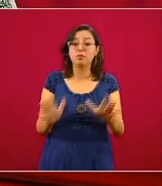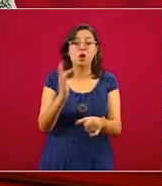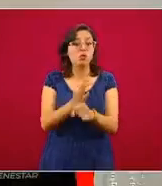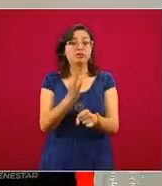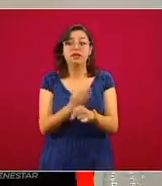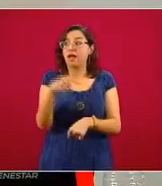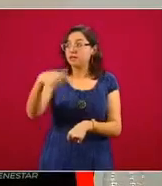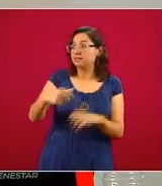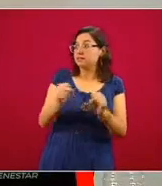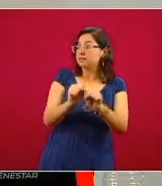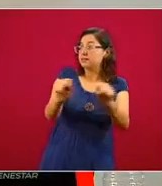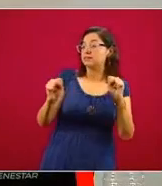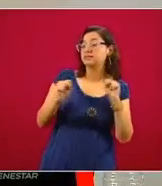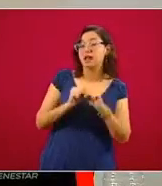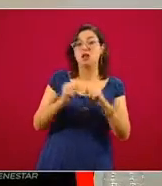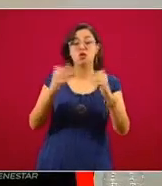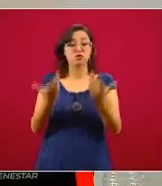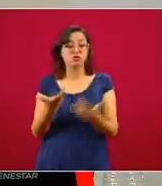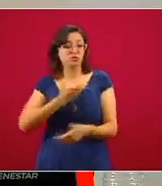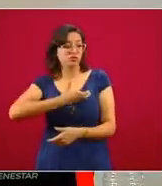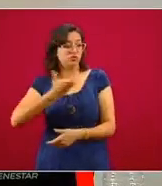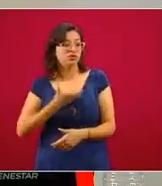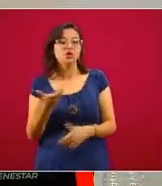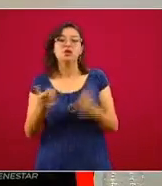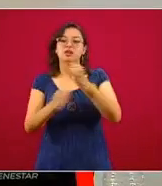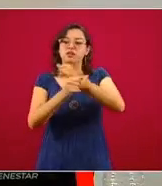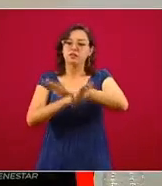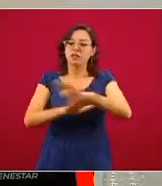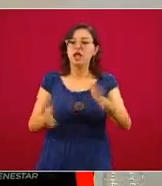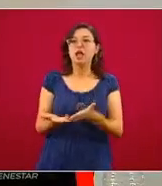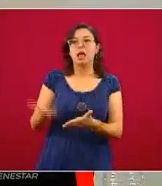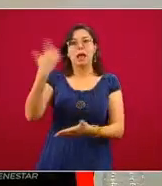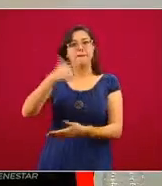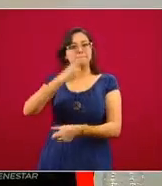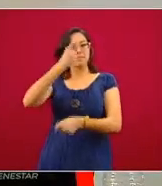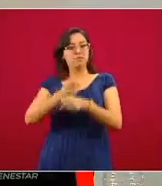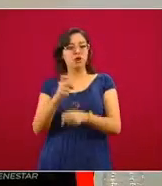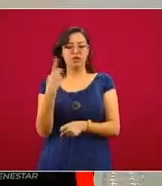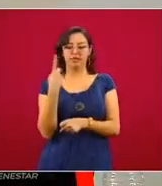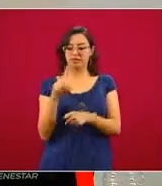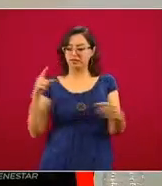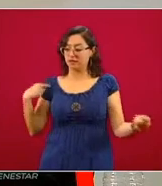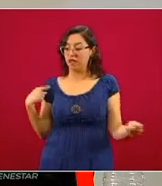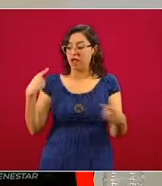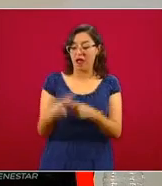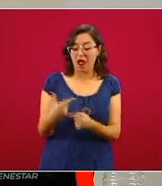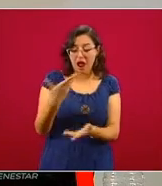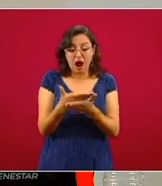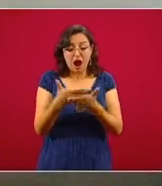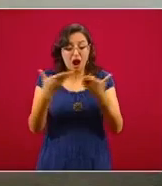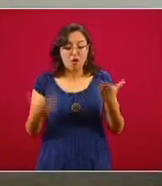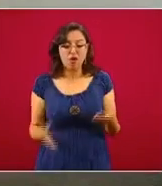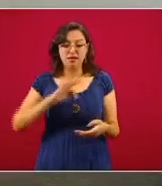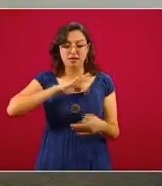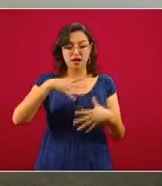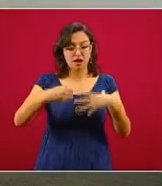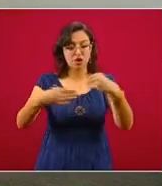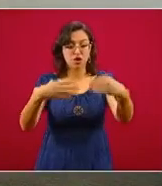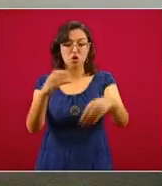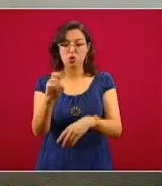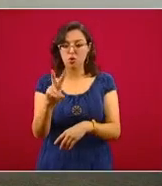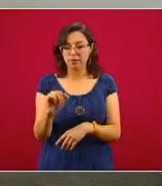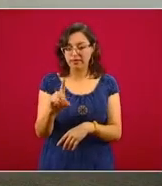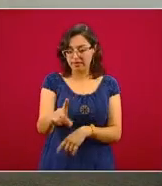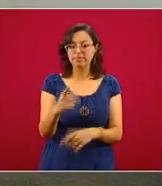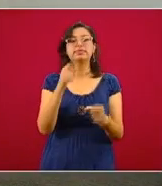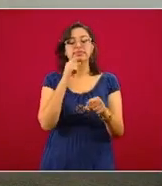doing right now, just from December 1st, and that great day that we're doing this very same thing for